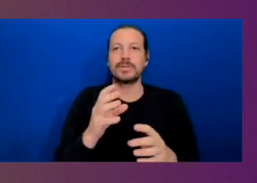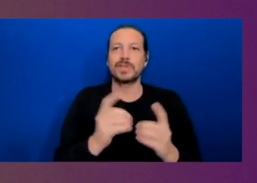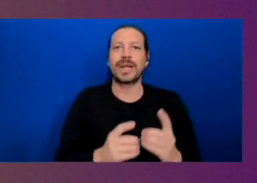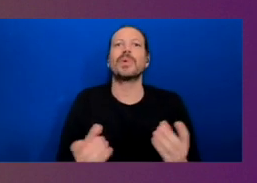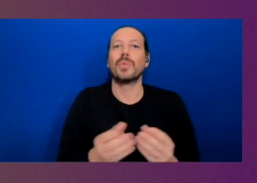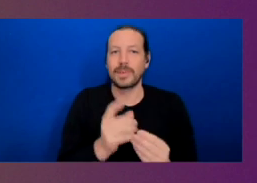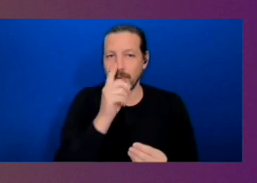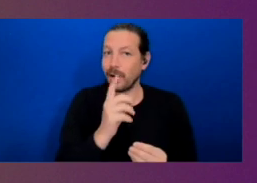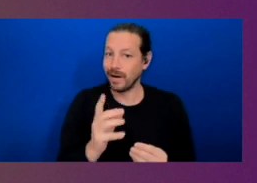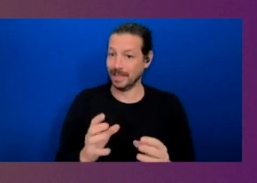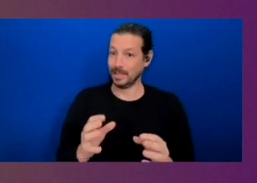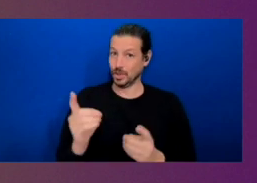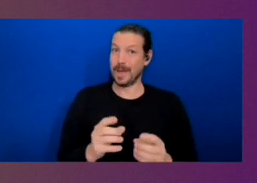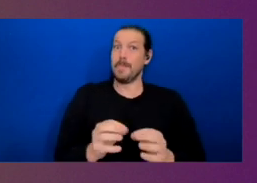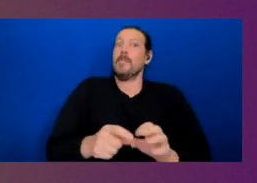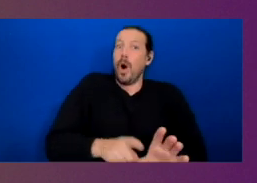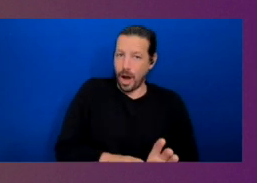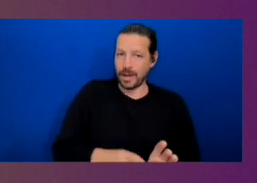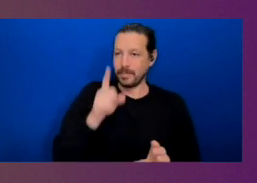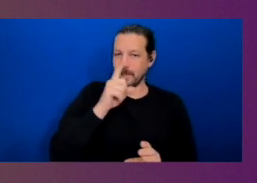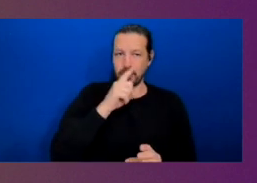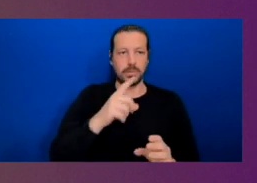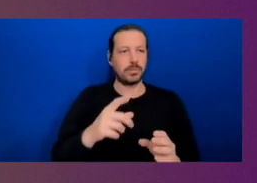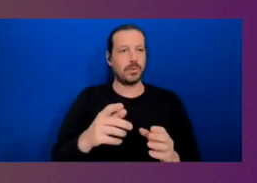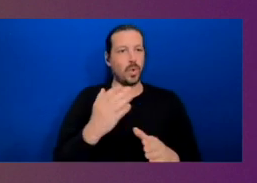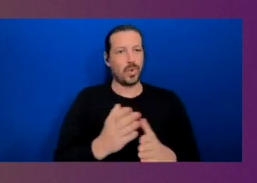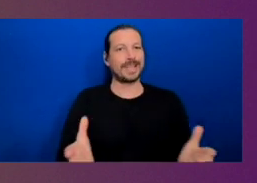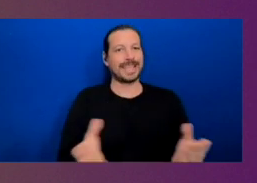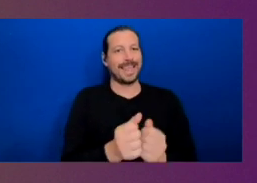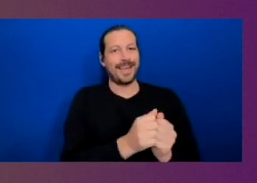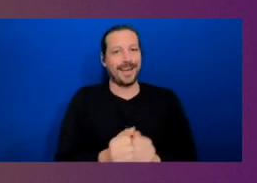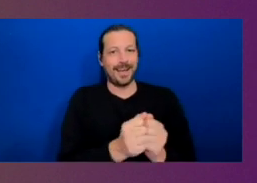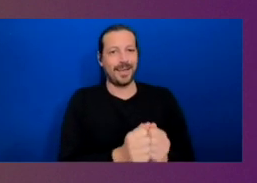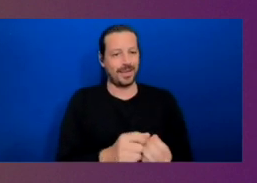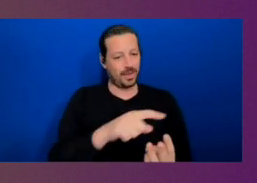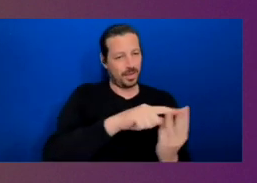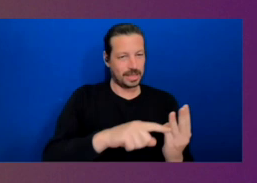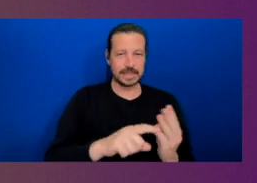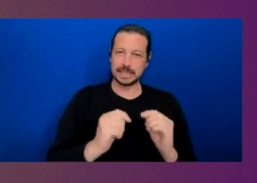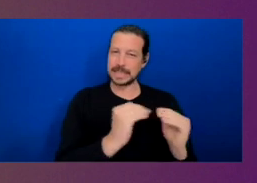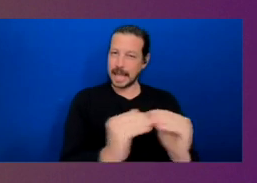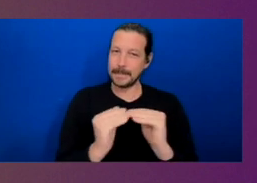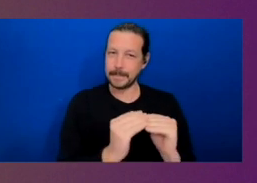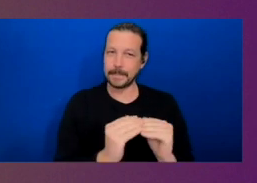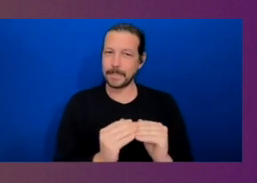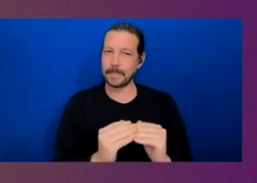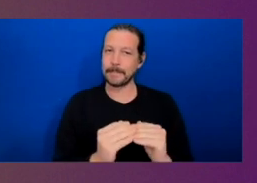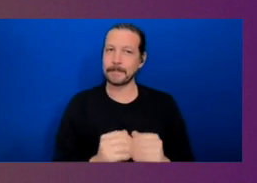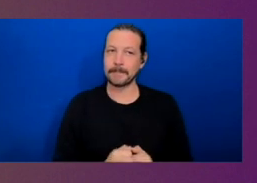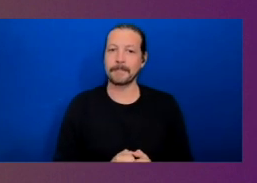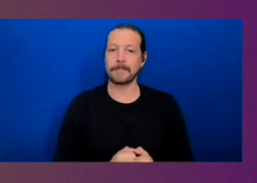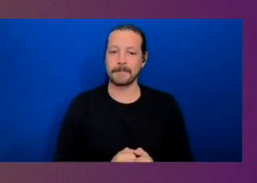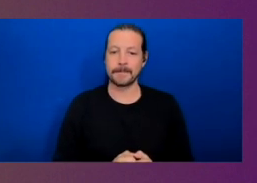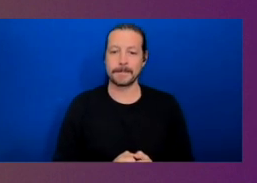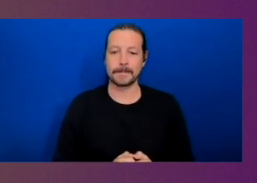that, people working together to design something with all 3 sets of that expertise being matched in the middle